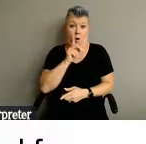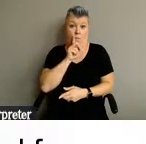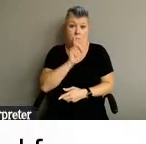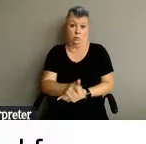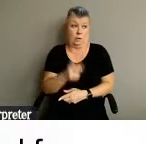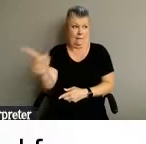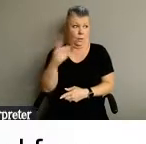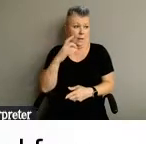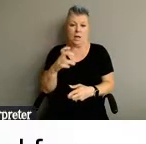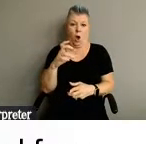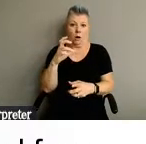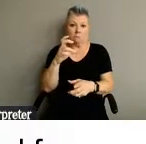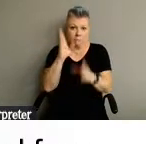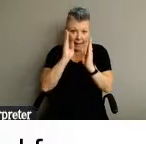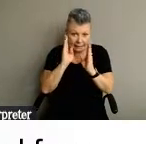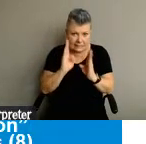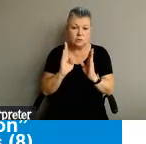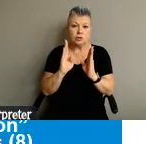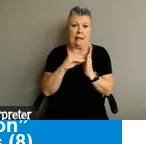in this work as well.